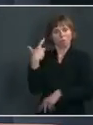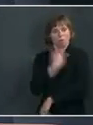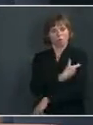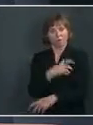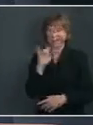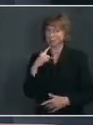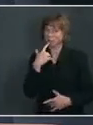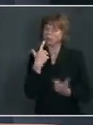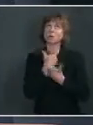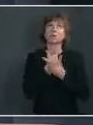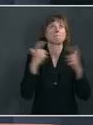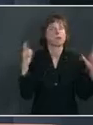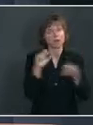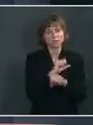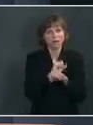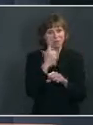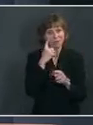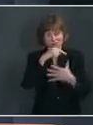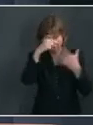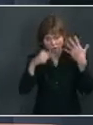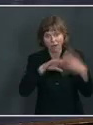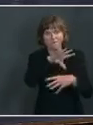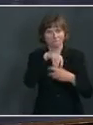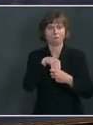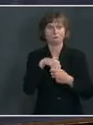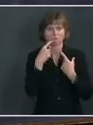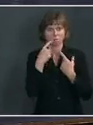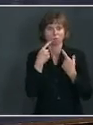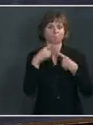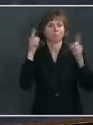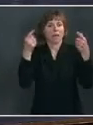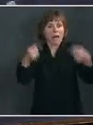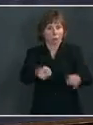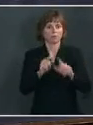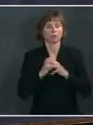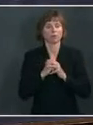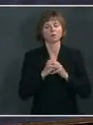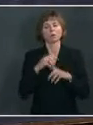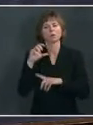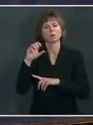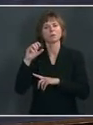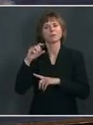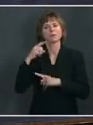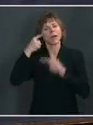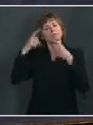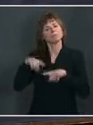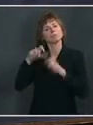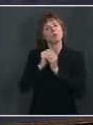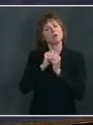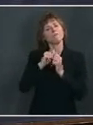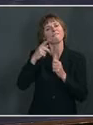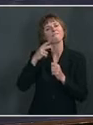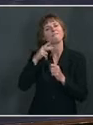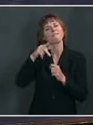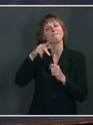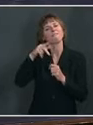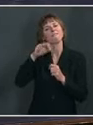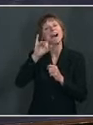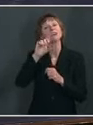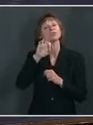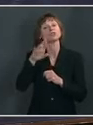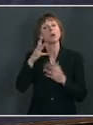task, because it requires so many components. Sanofi just announced that it has struck a deal with Pfizer to produce 125